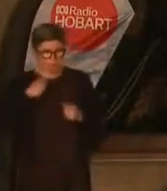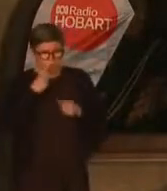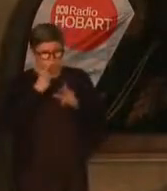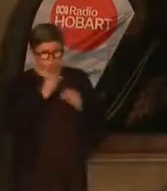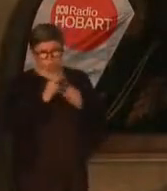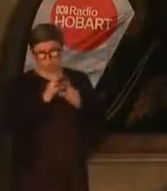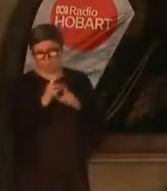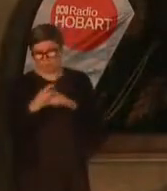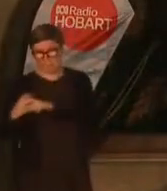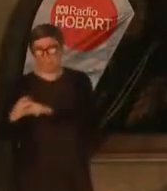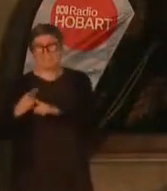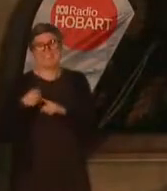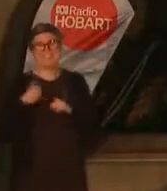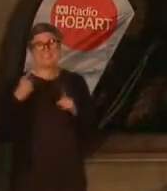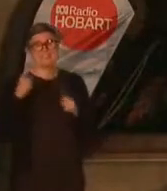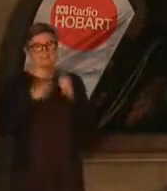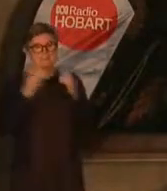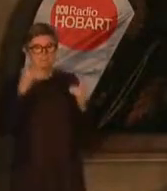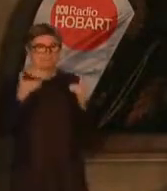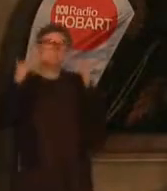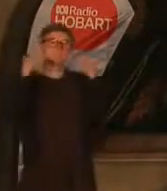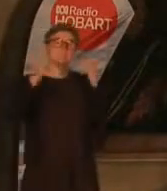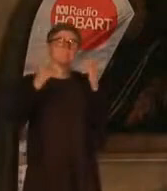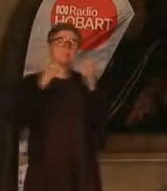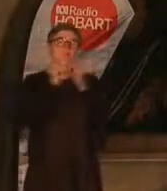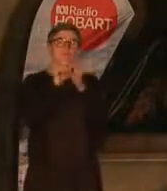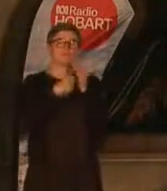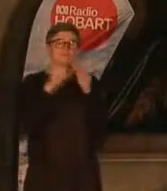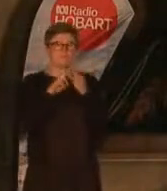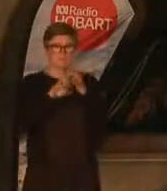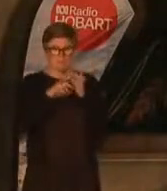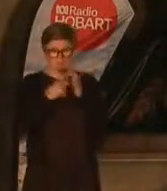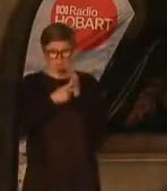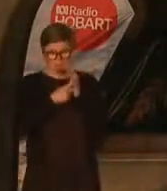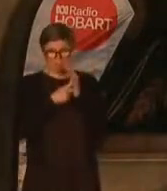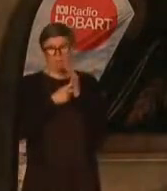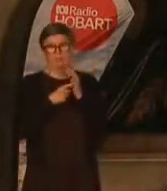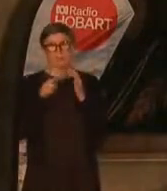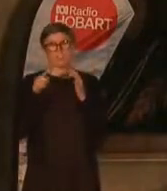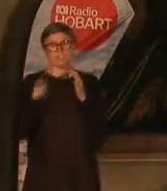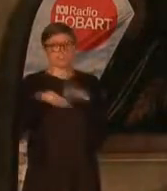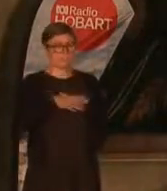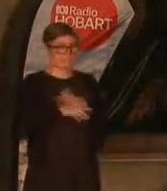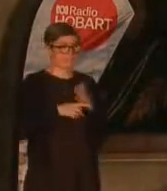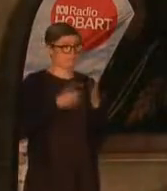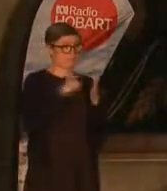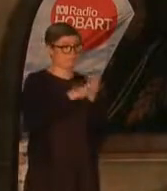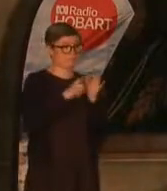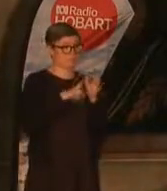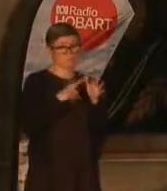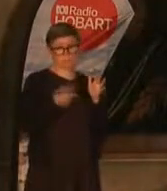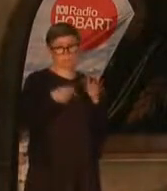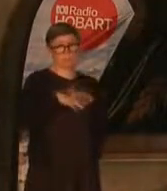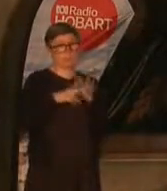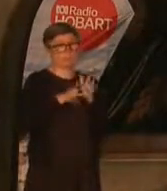is now moving to emeritus professor status with UTAS as she's a commissioner with the Yuruk Justice Commission in Victoria. Please make her